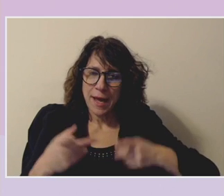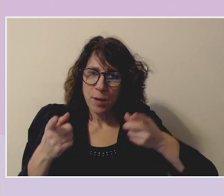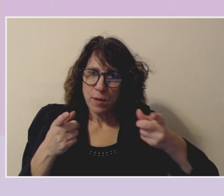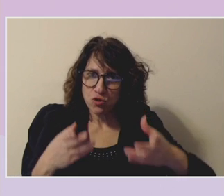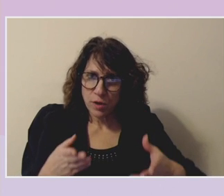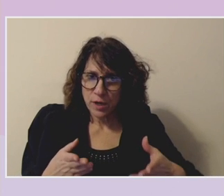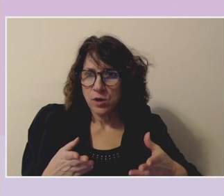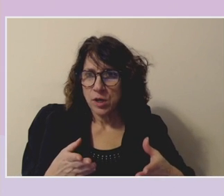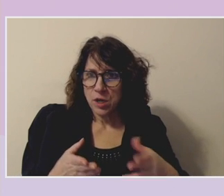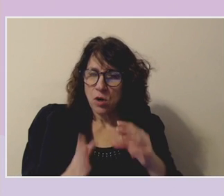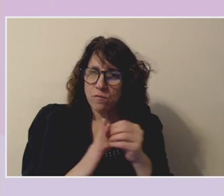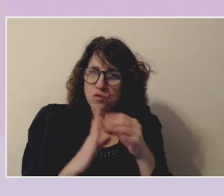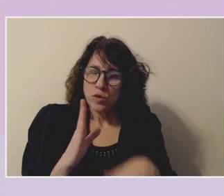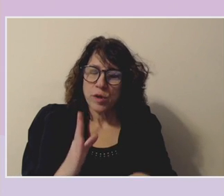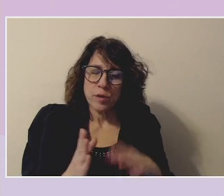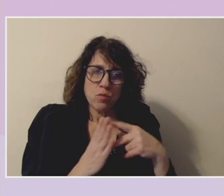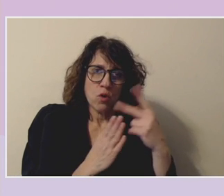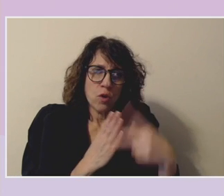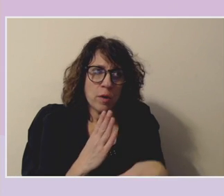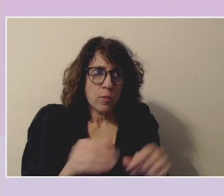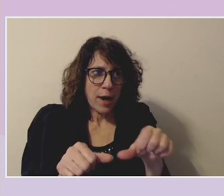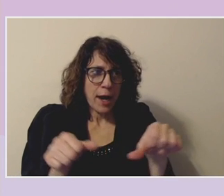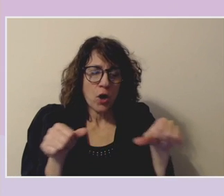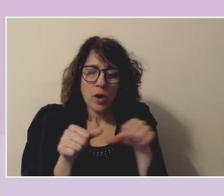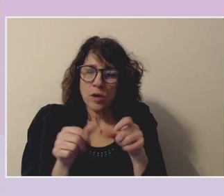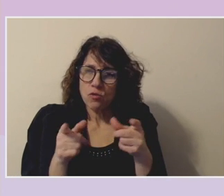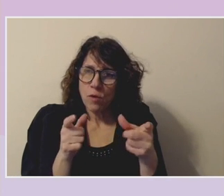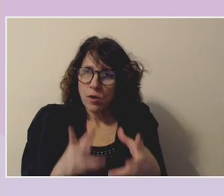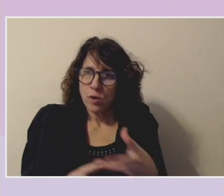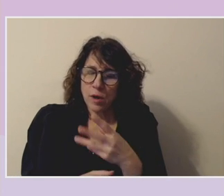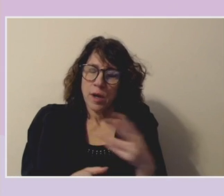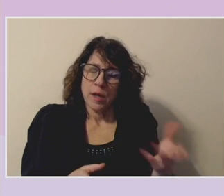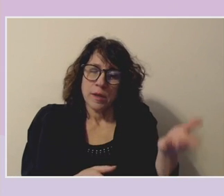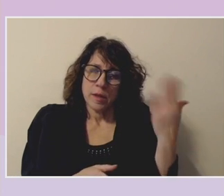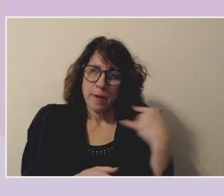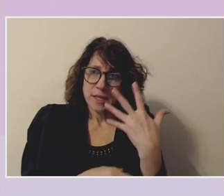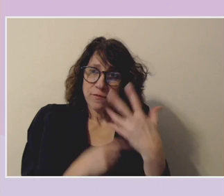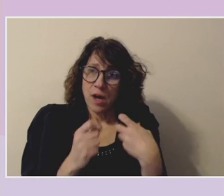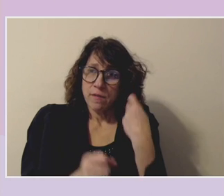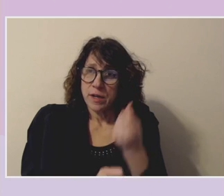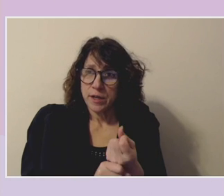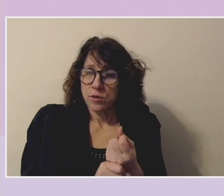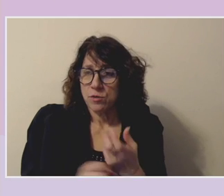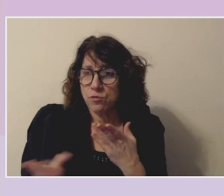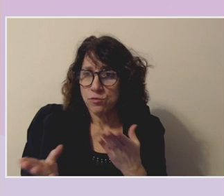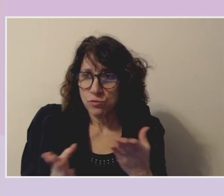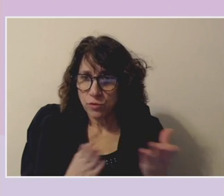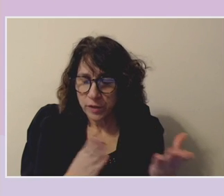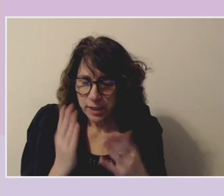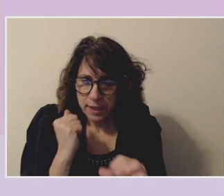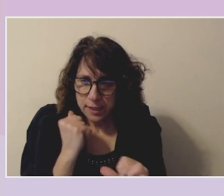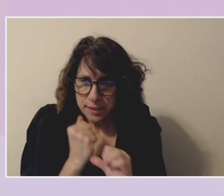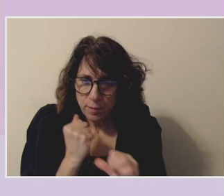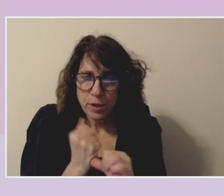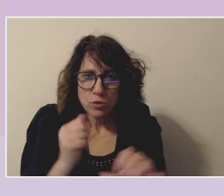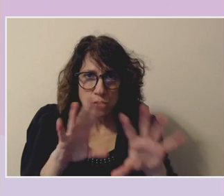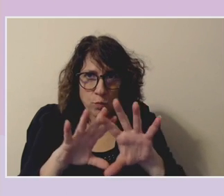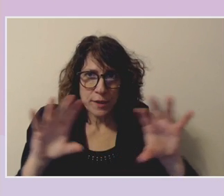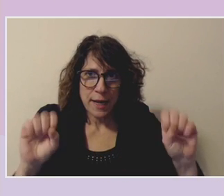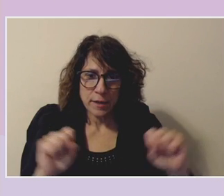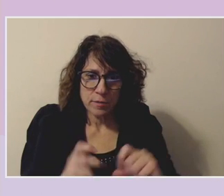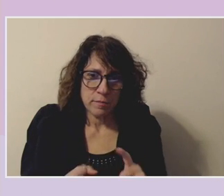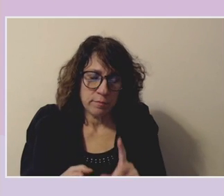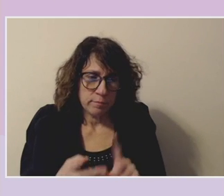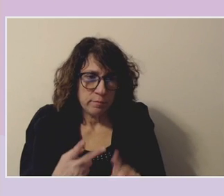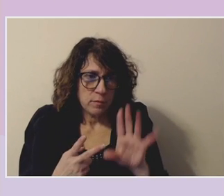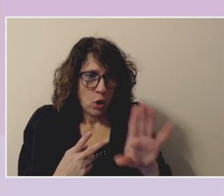student programs, area director, and has spent the last 5 years serving as the deputy superintendent. Her